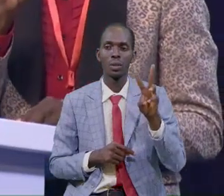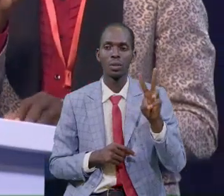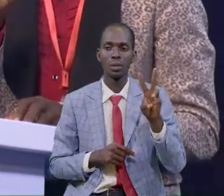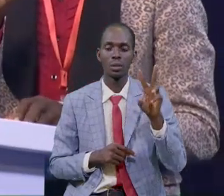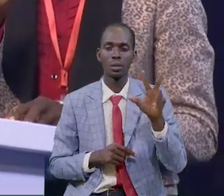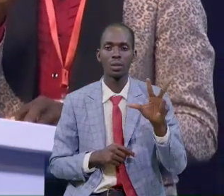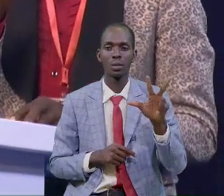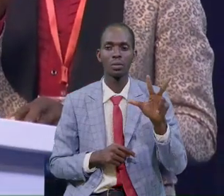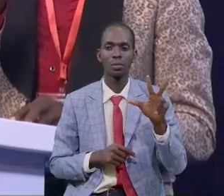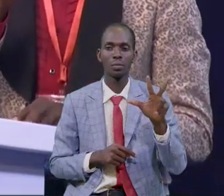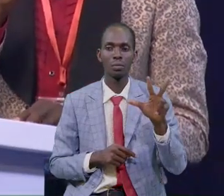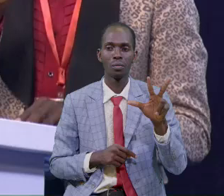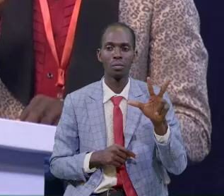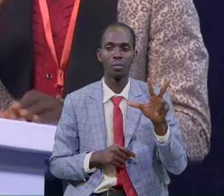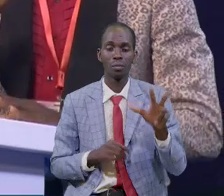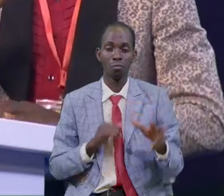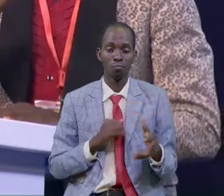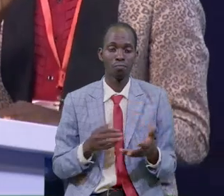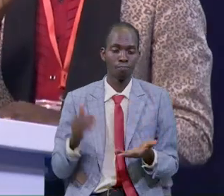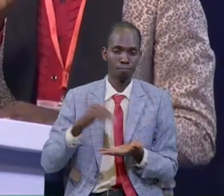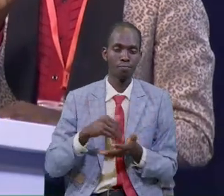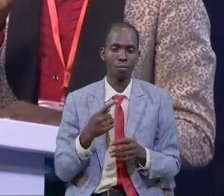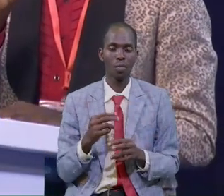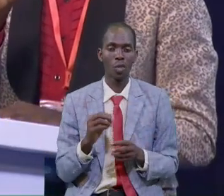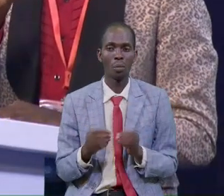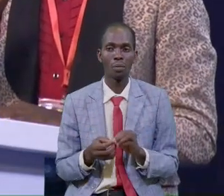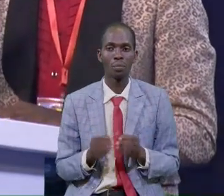91 94 44 92 63. I repeat the number. +234